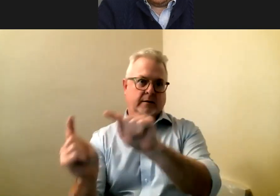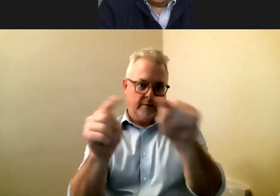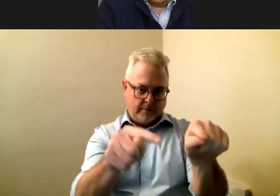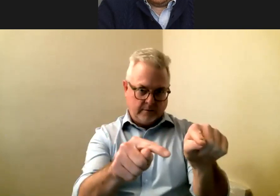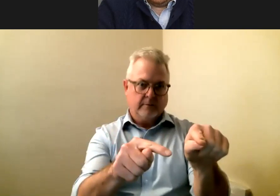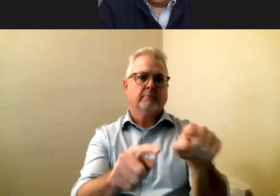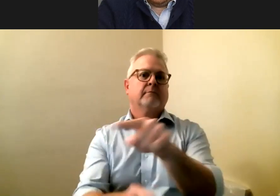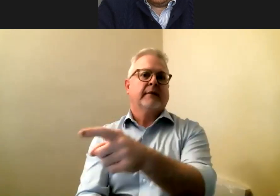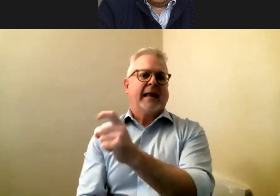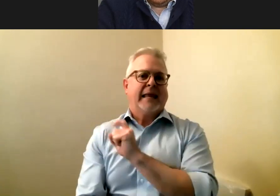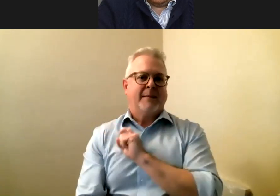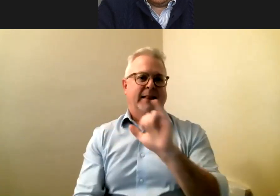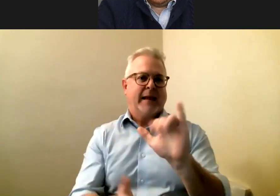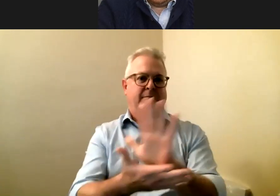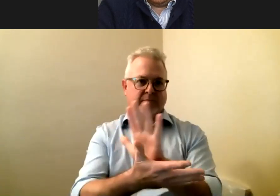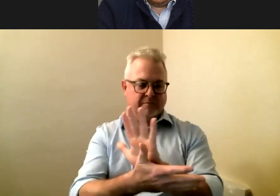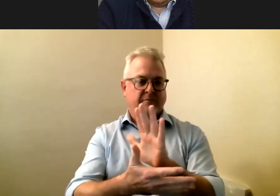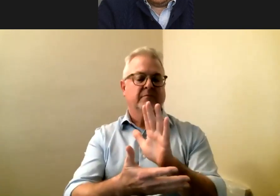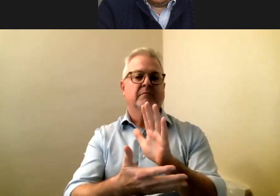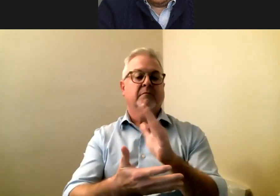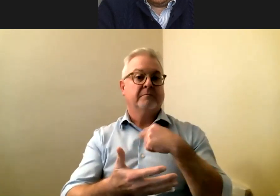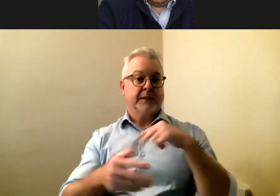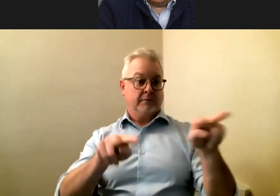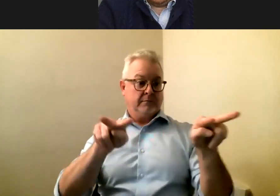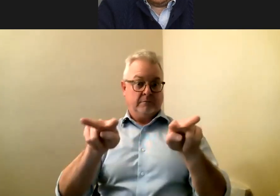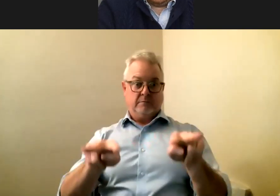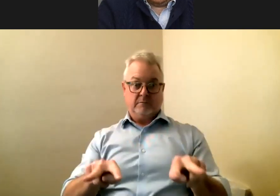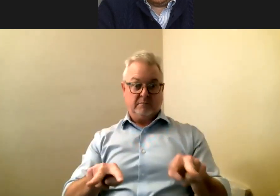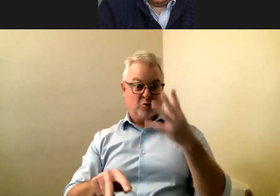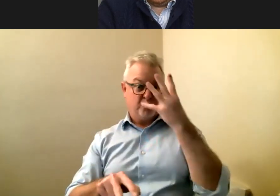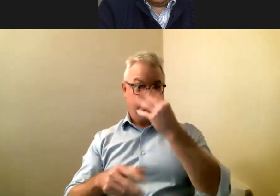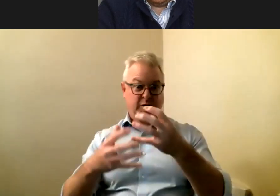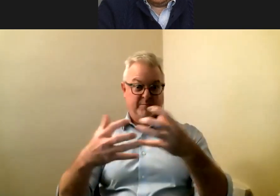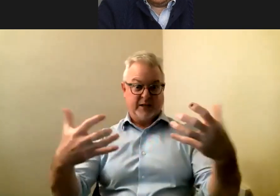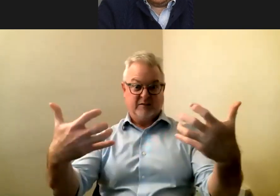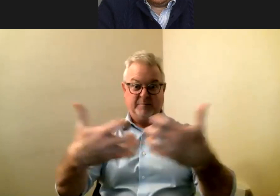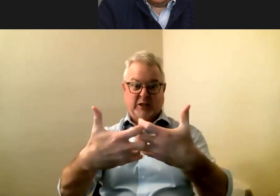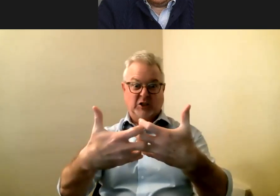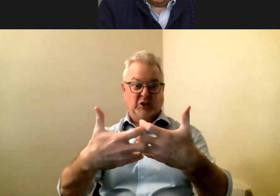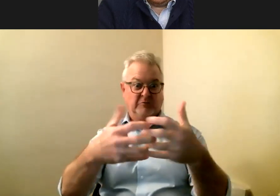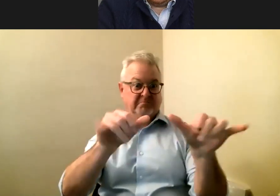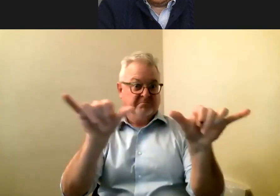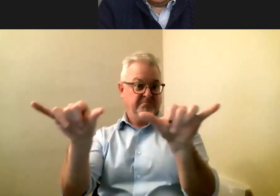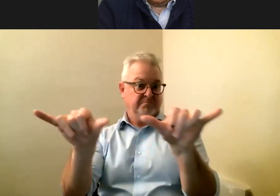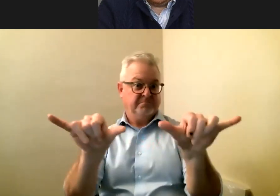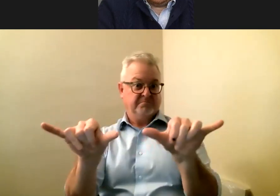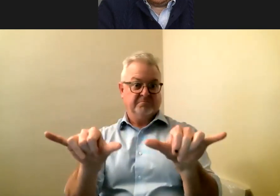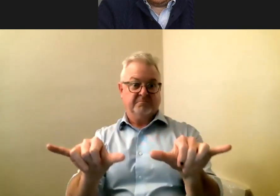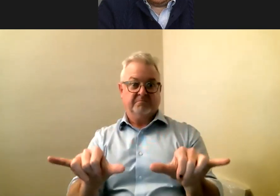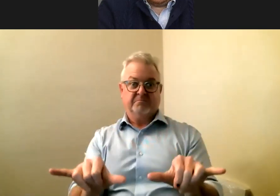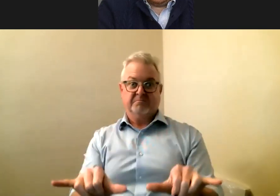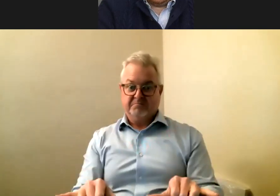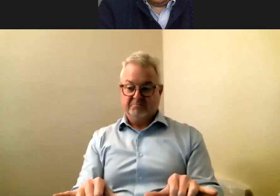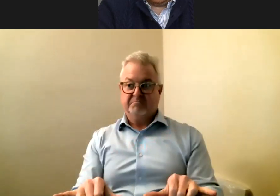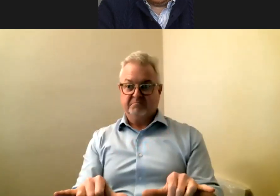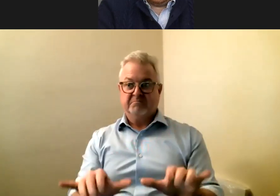okay, Philip Chan. Thank you. I wasn't at the meeting, but I looked at the paper, and it looks like the CDC